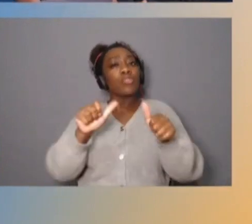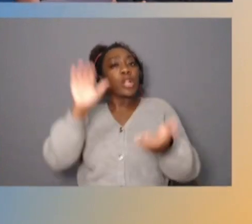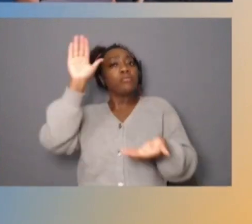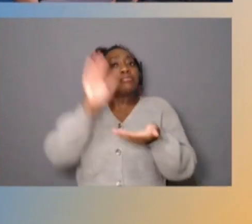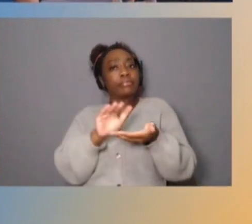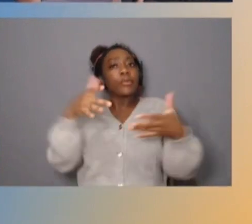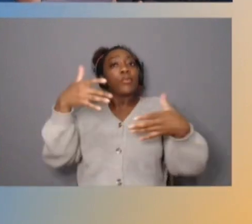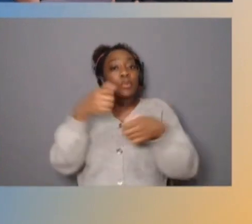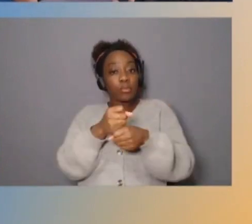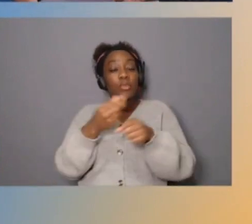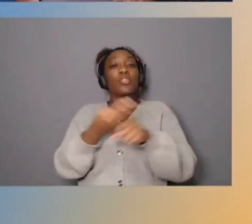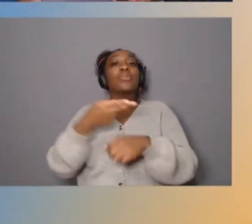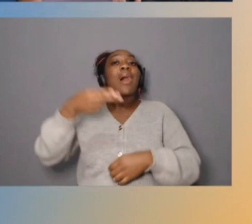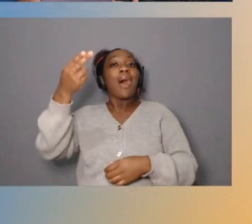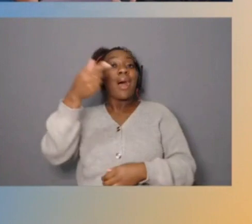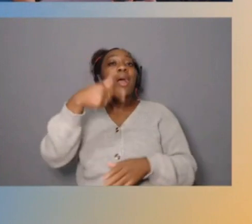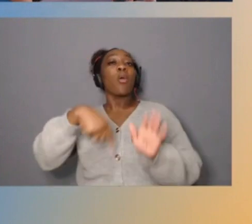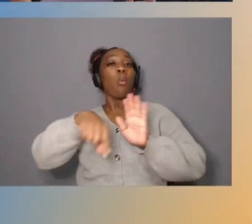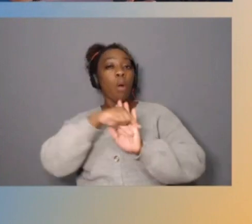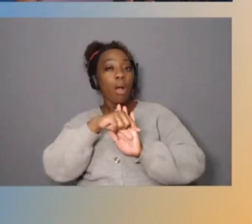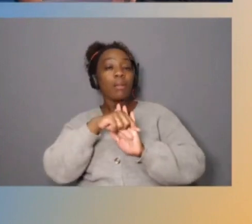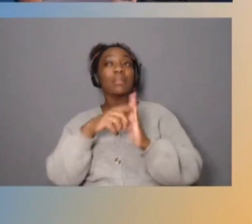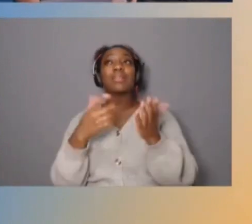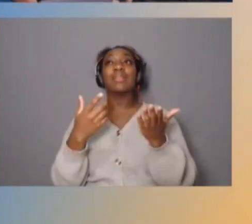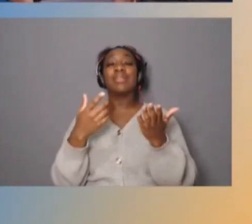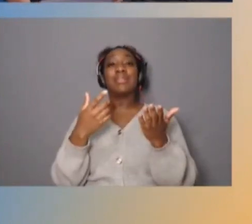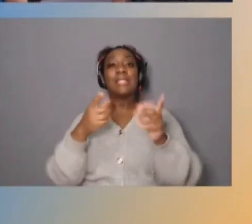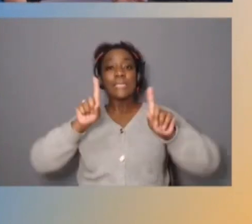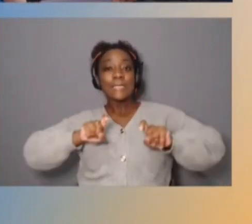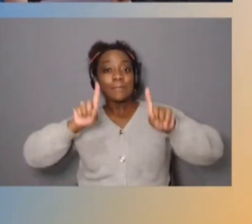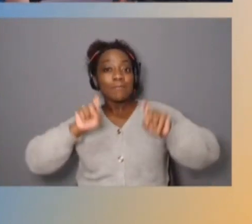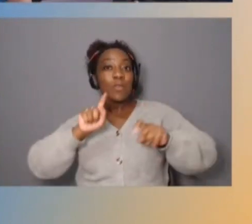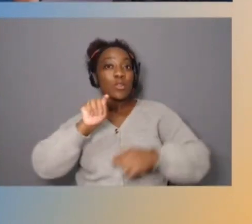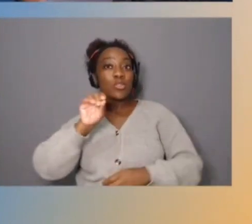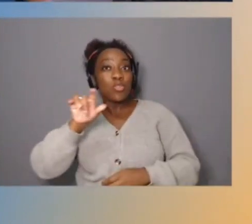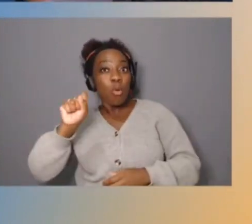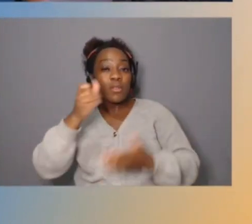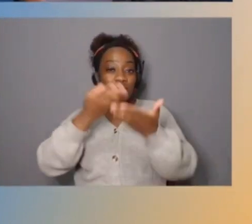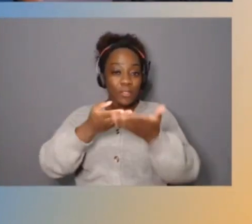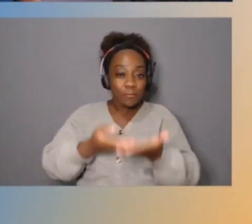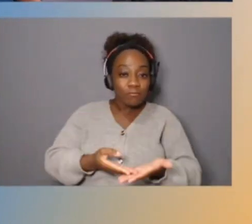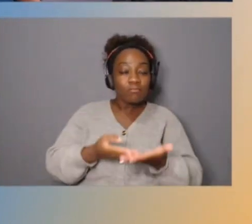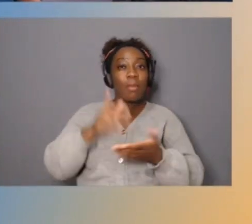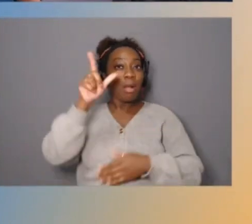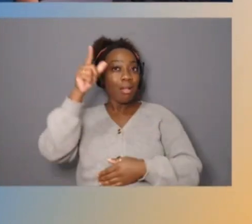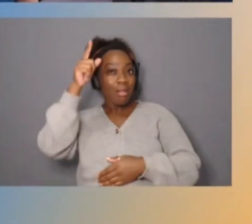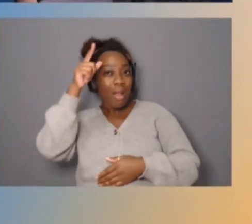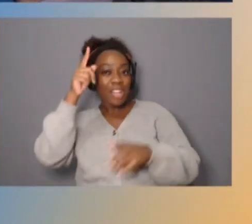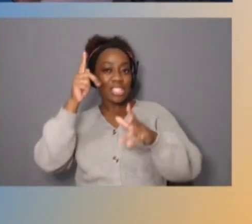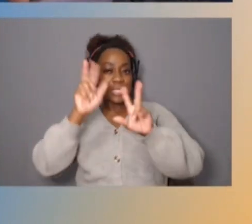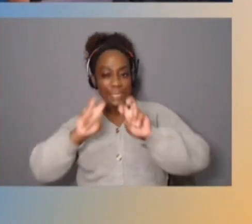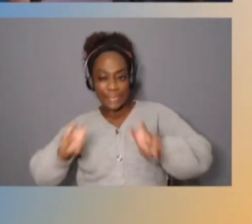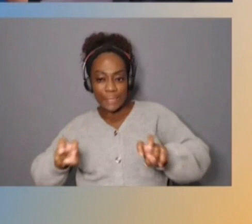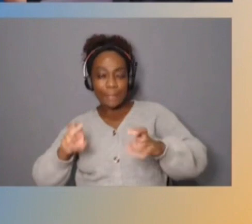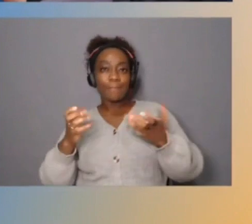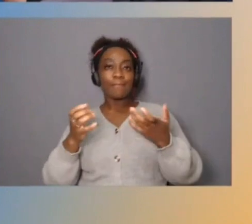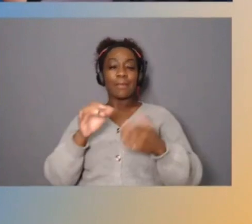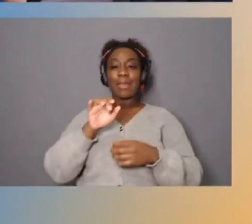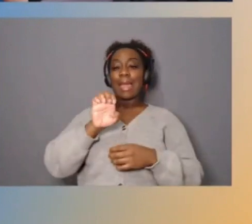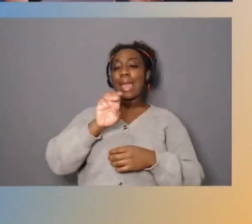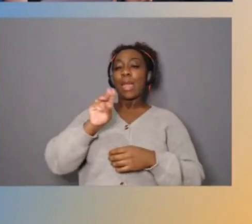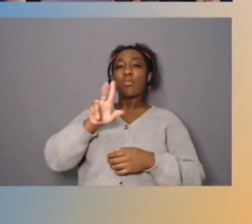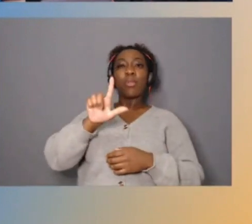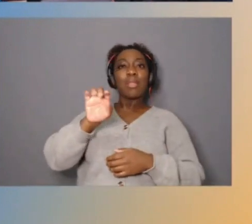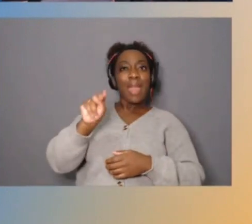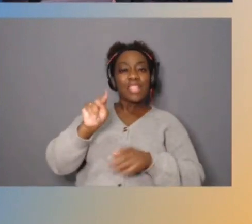high-quality simulation tools, verification tools, logic synthesis, emulation, lots of different ways to pull that schedule forward. But at the end of